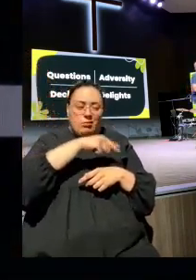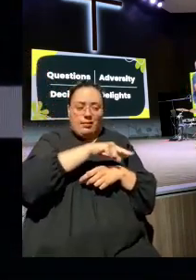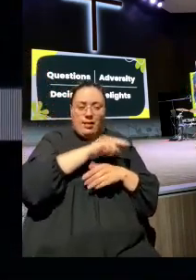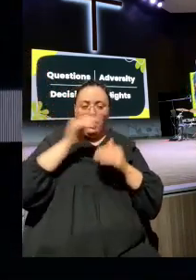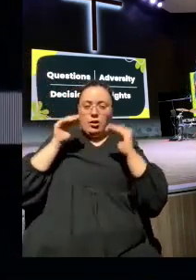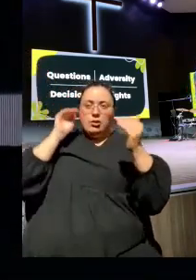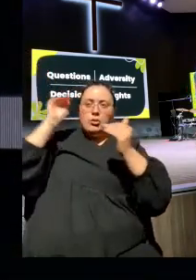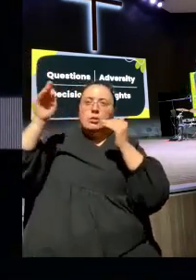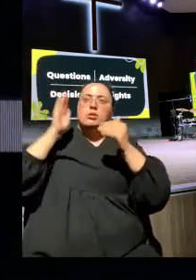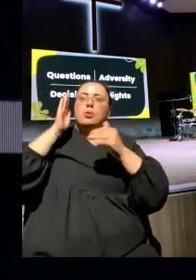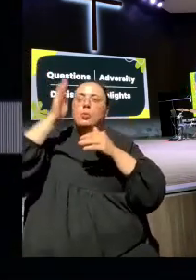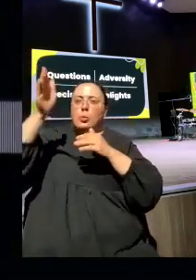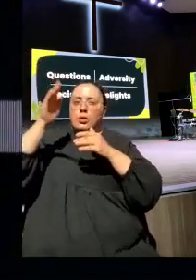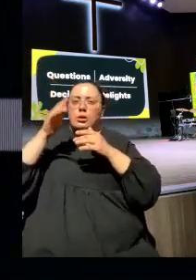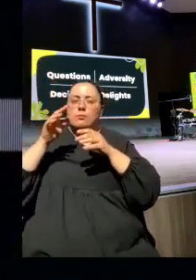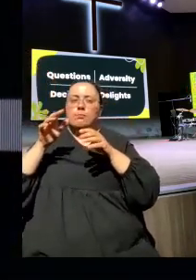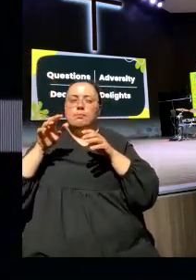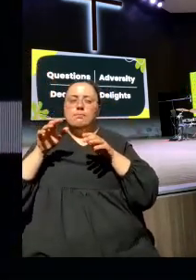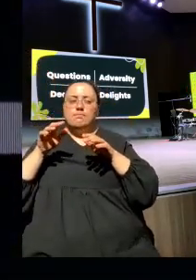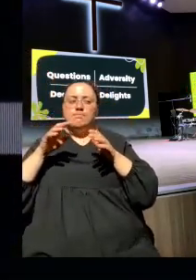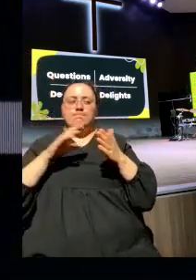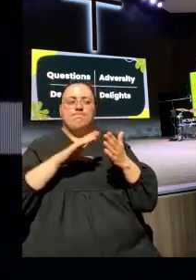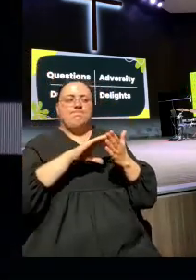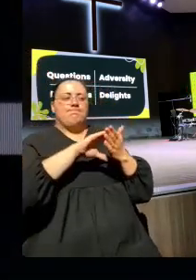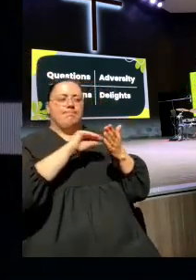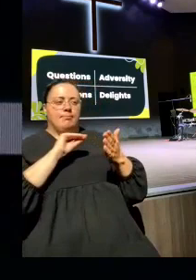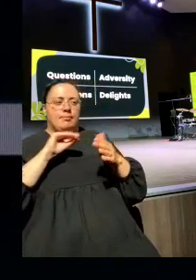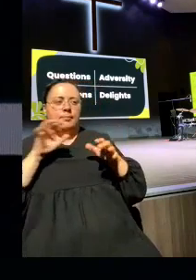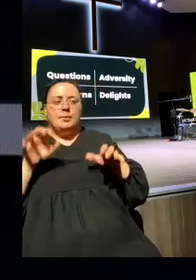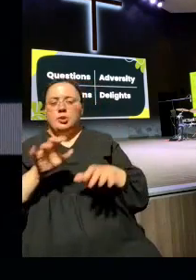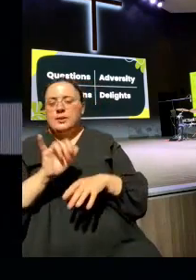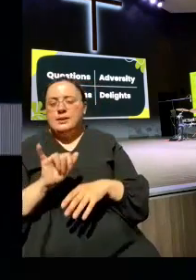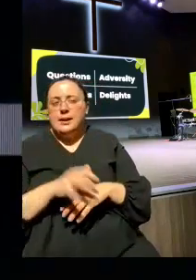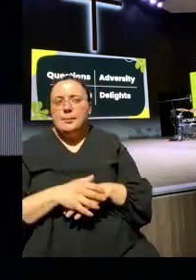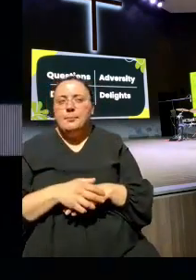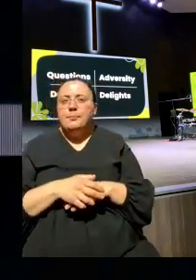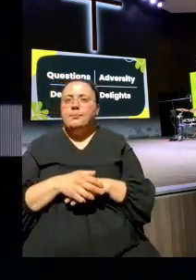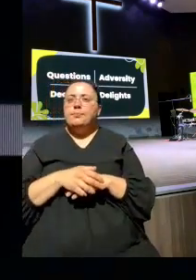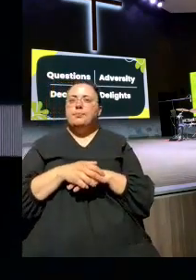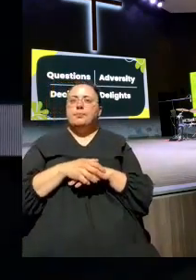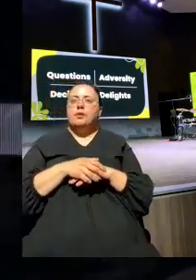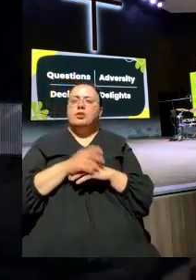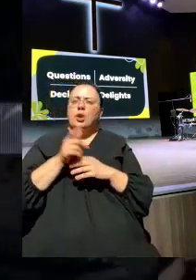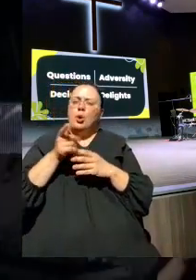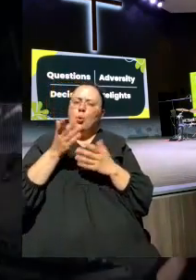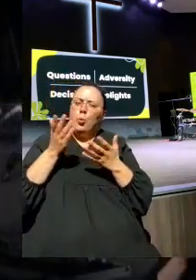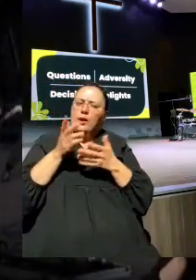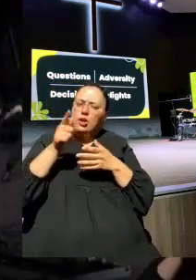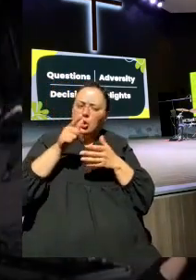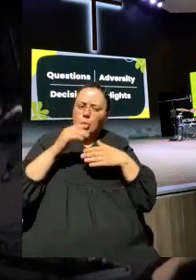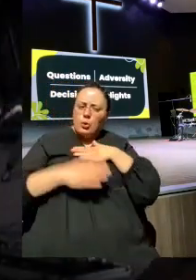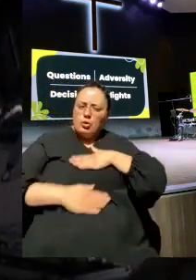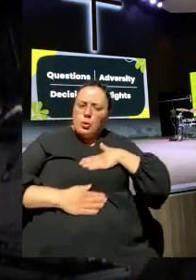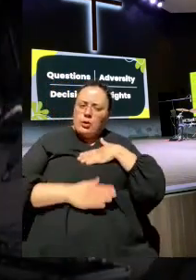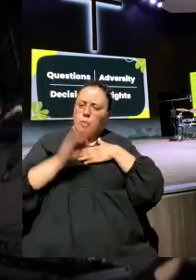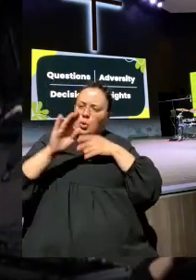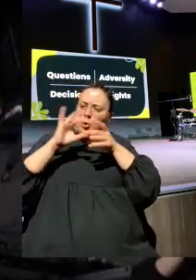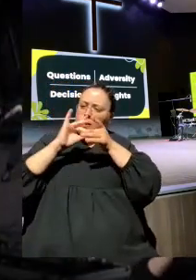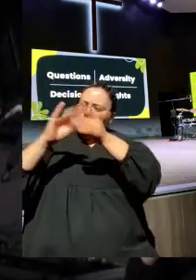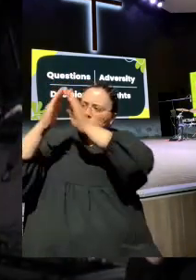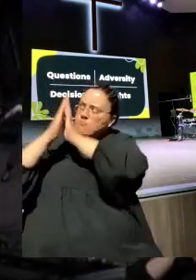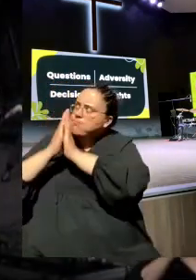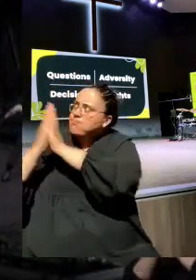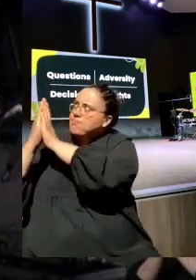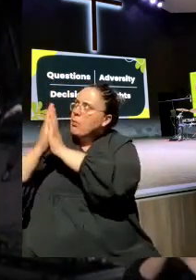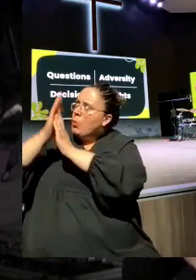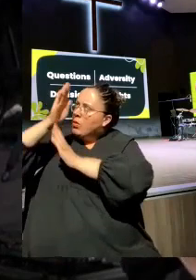They like to hear about our delights. What are the things that you really enjoy about your relationship with God? Because you're training them to look for those